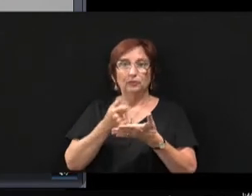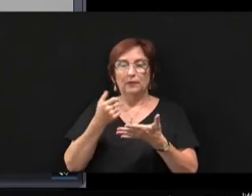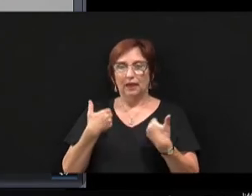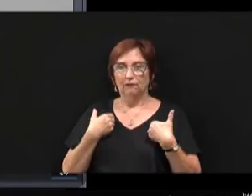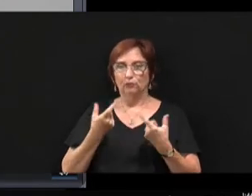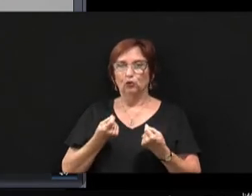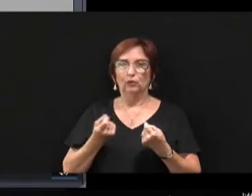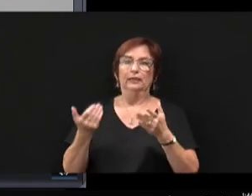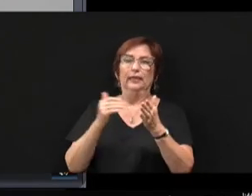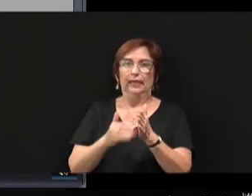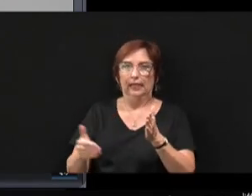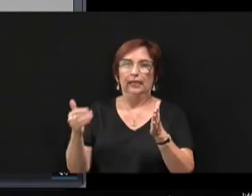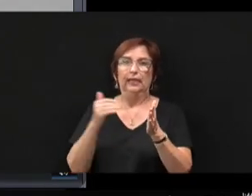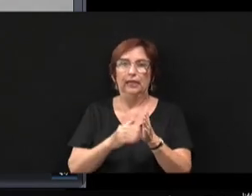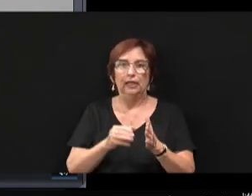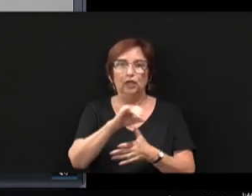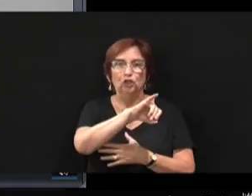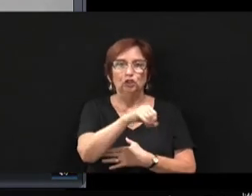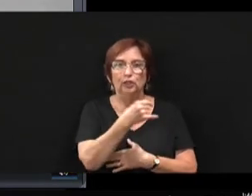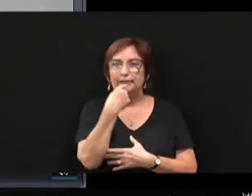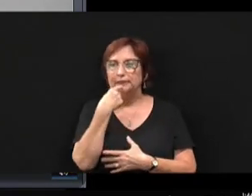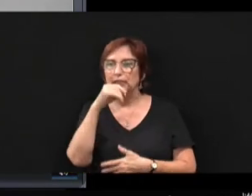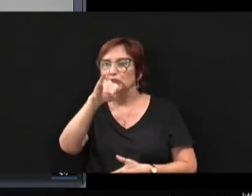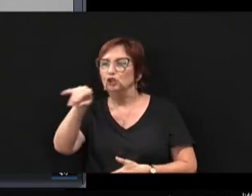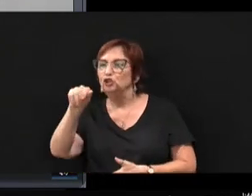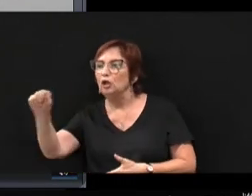J says J. Does that make sense?